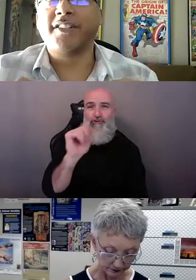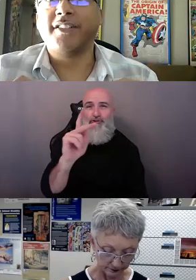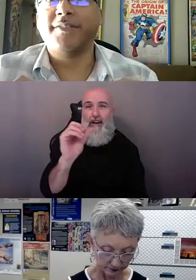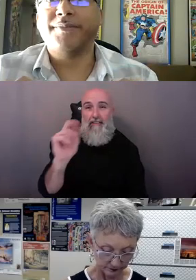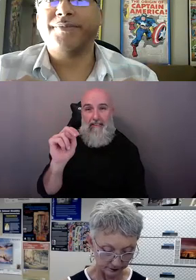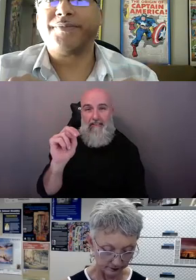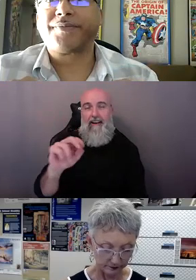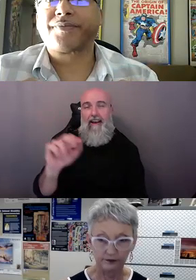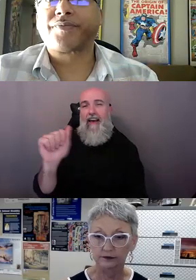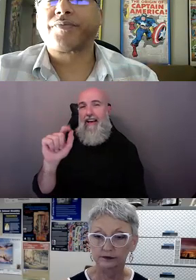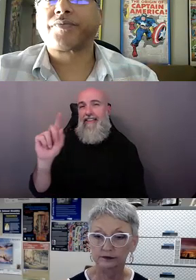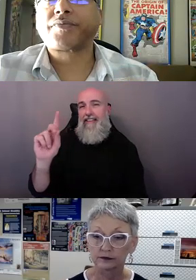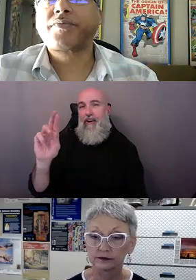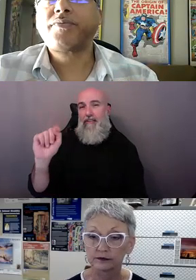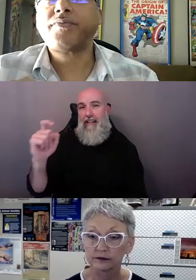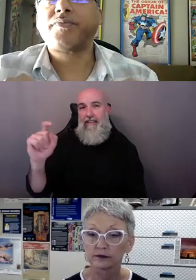sjackson@drtx.org.